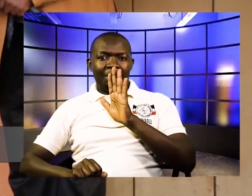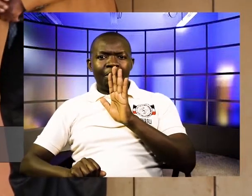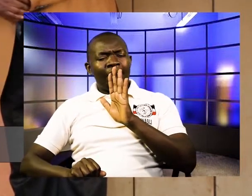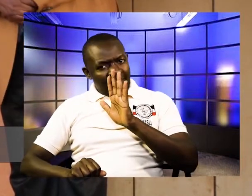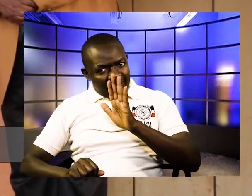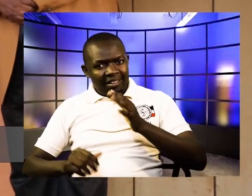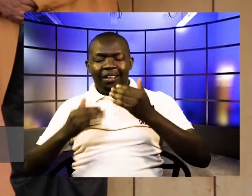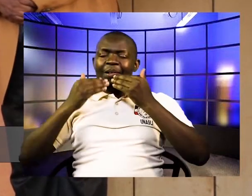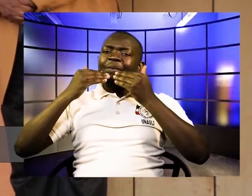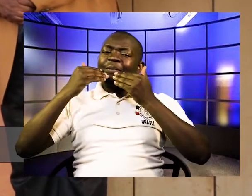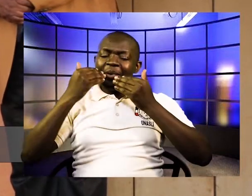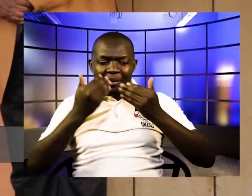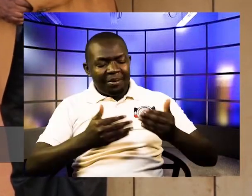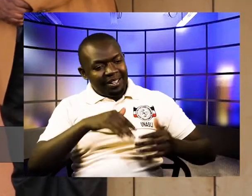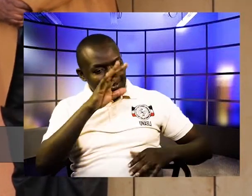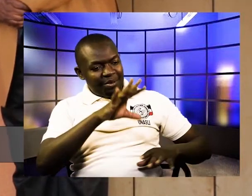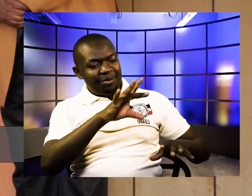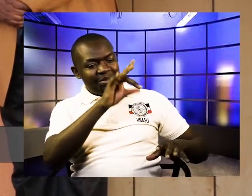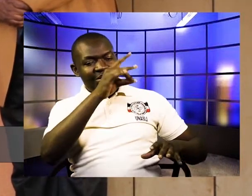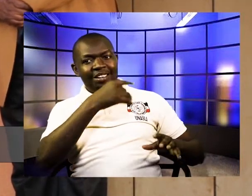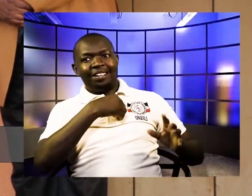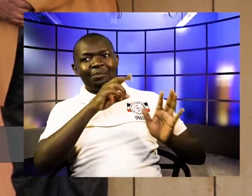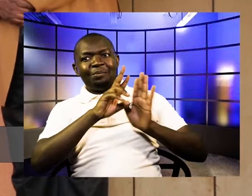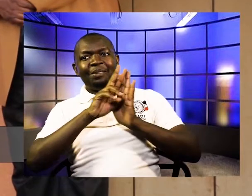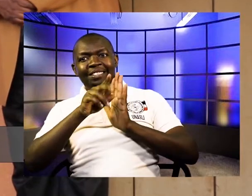Wewe bali nyo kunonda bachekirira sebo. Pressure.